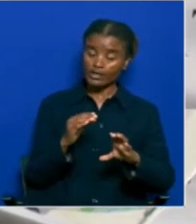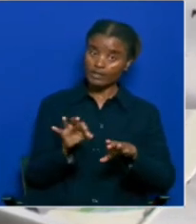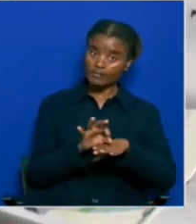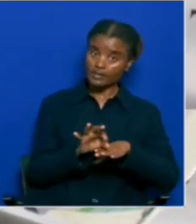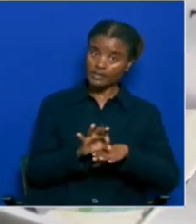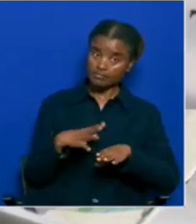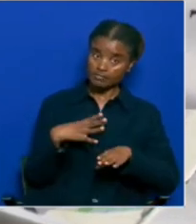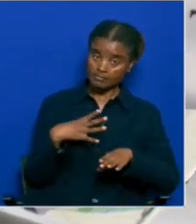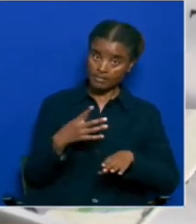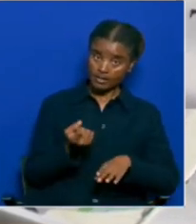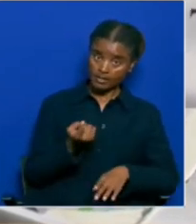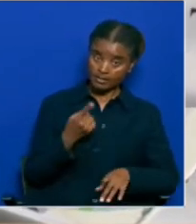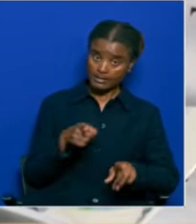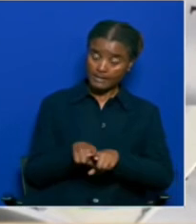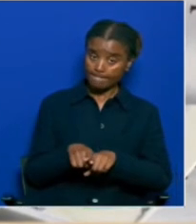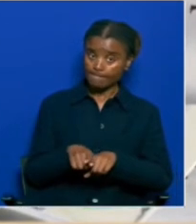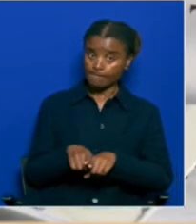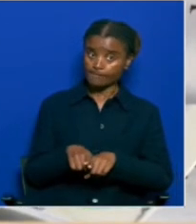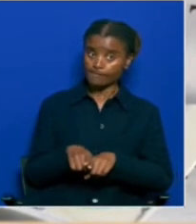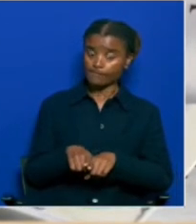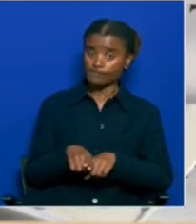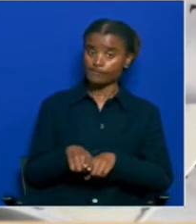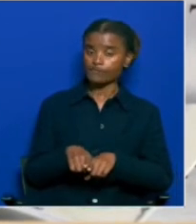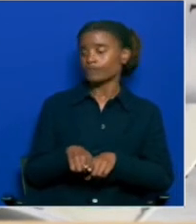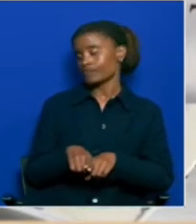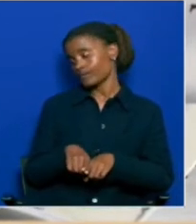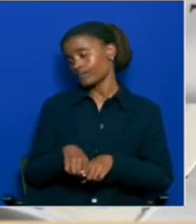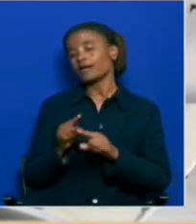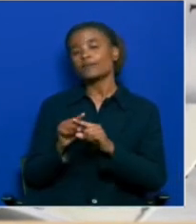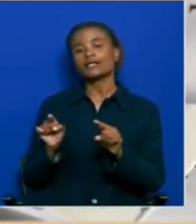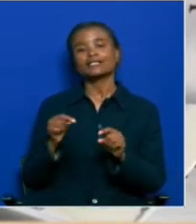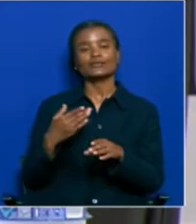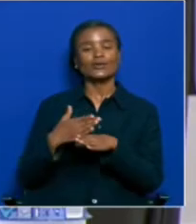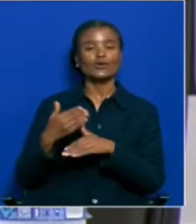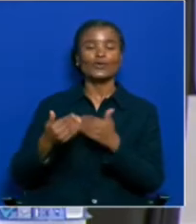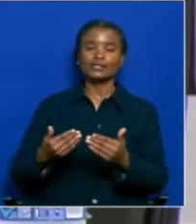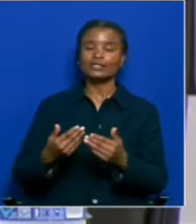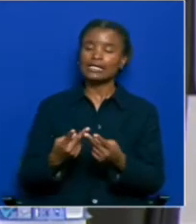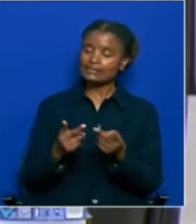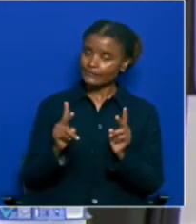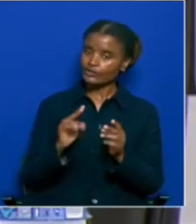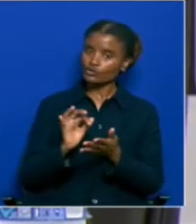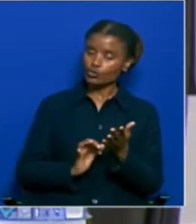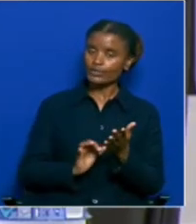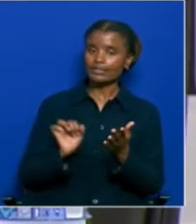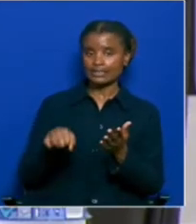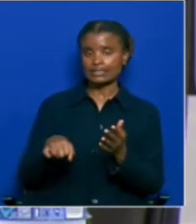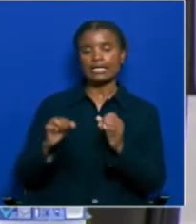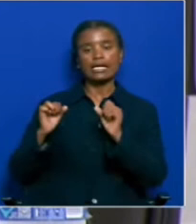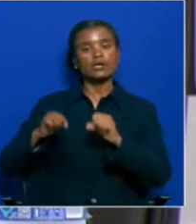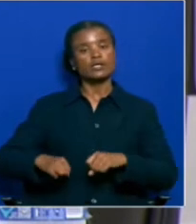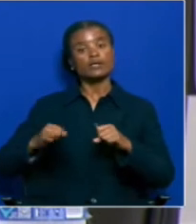as well? But operational is a different story. I agree with you. I was part of this. I was part of formation of